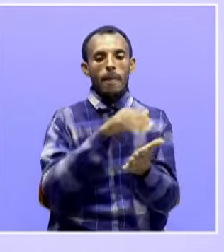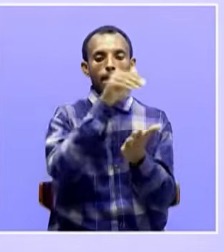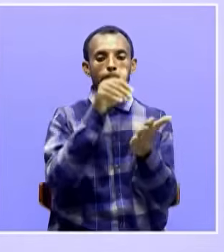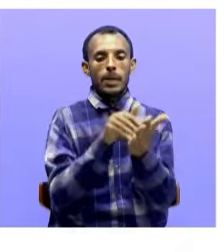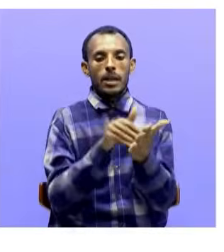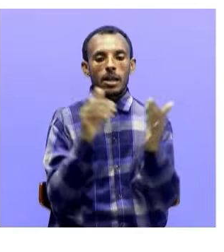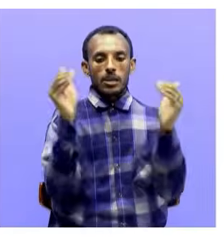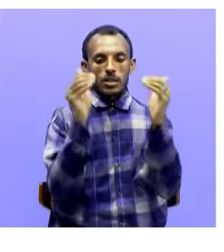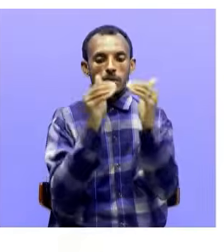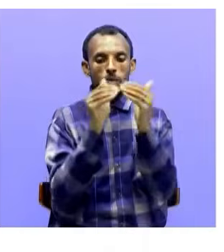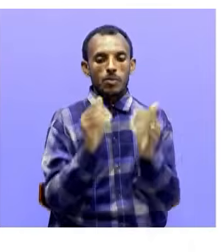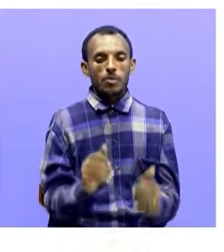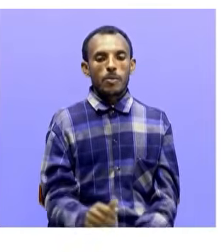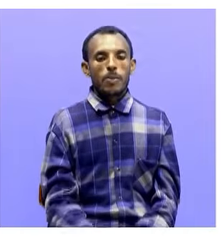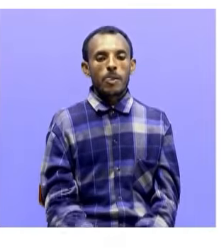median will be equal to,